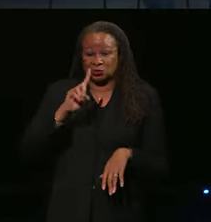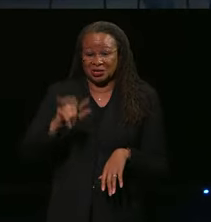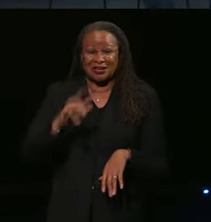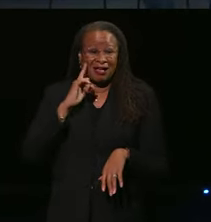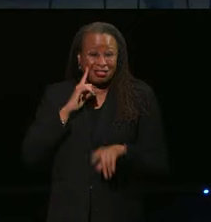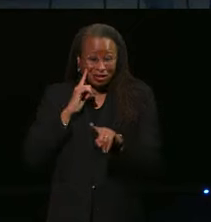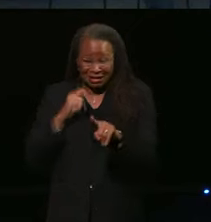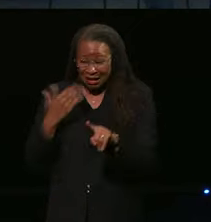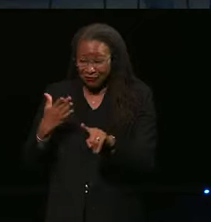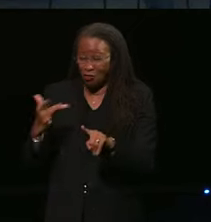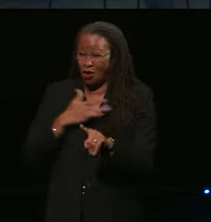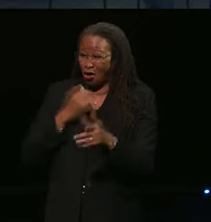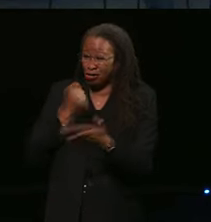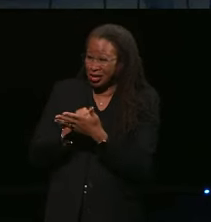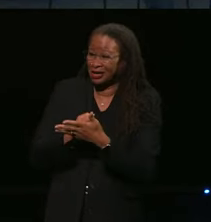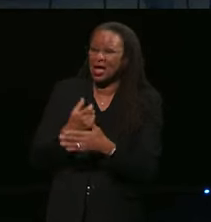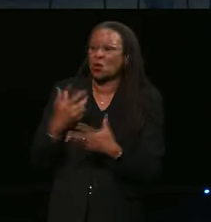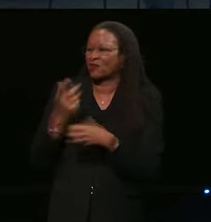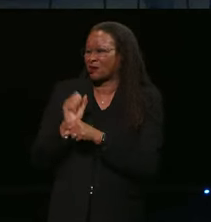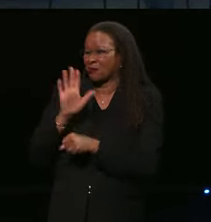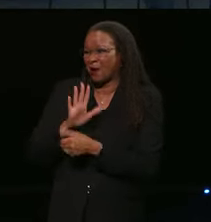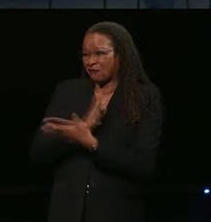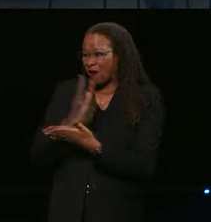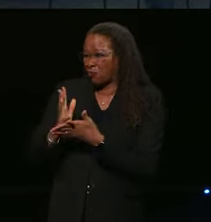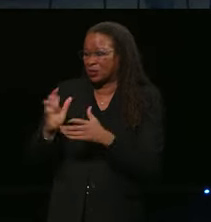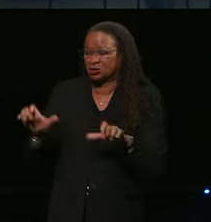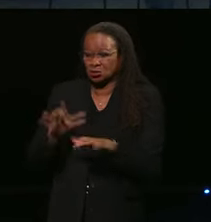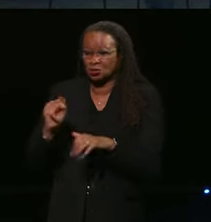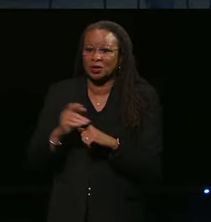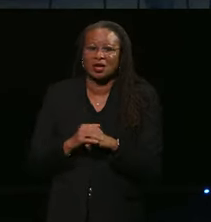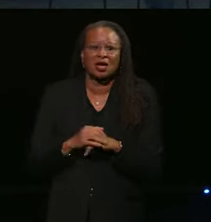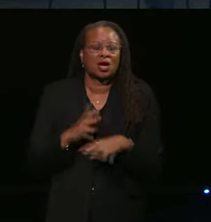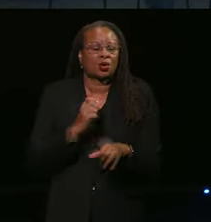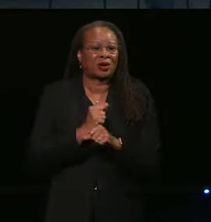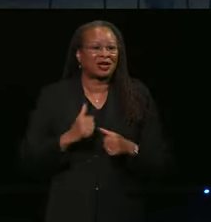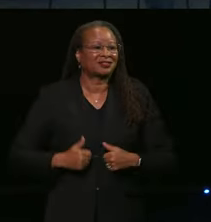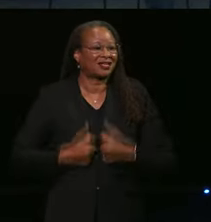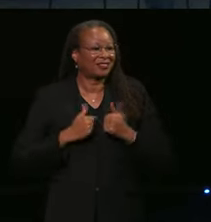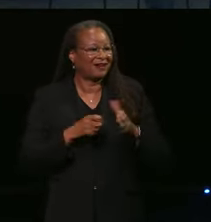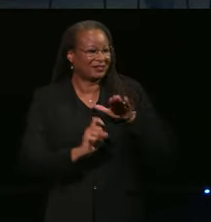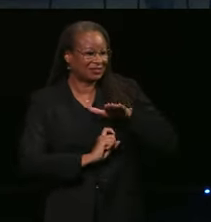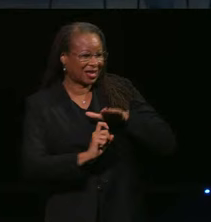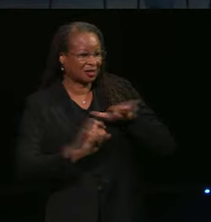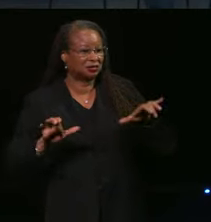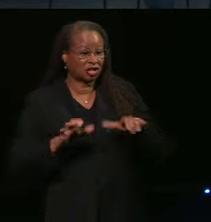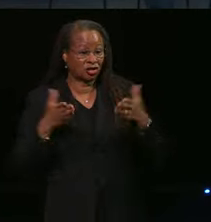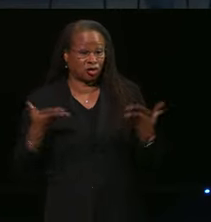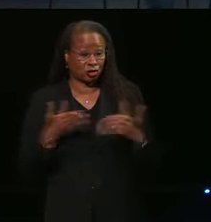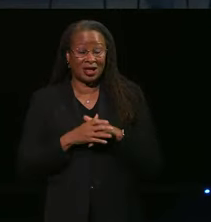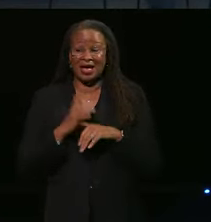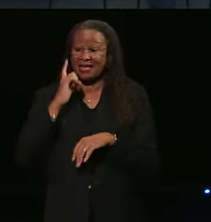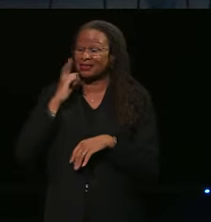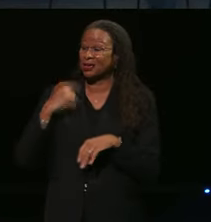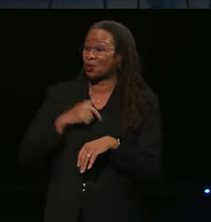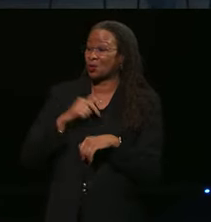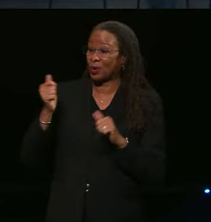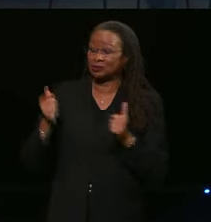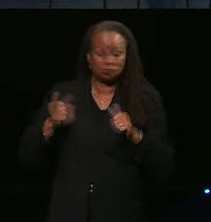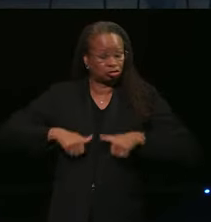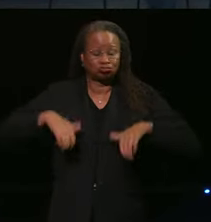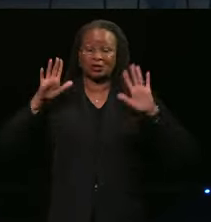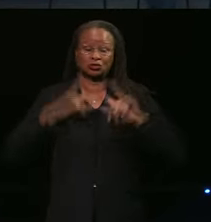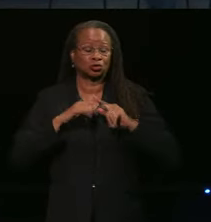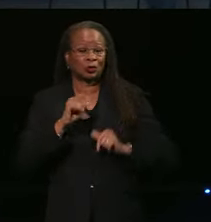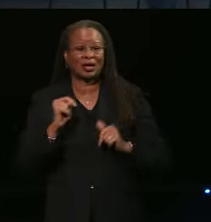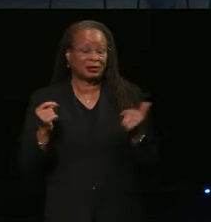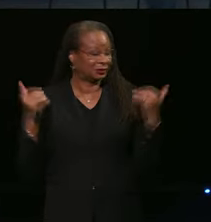told her we've got about 5 weeks to do it. We got the life scan done here. And I think really we just threw everything into it and